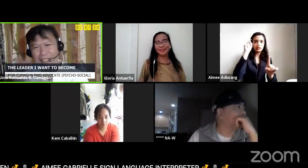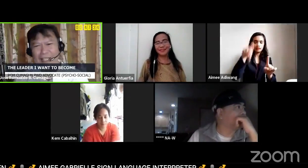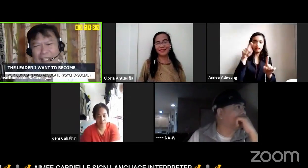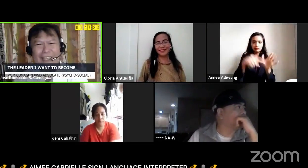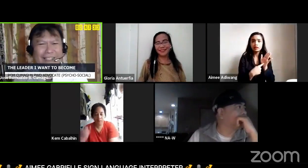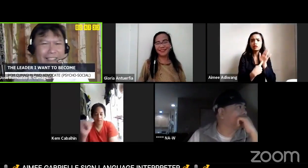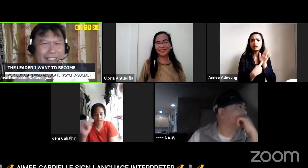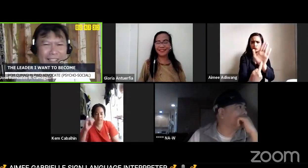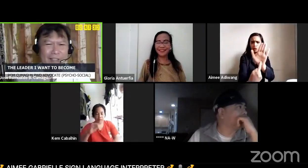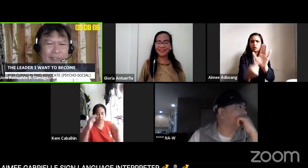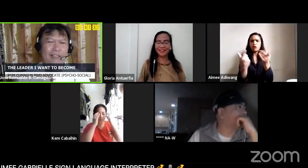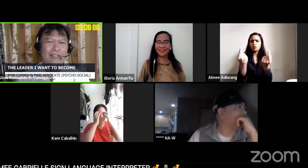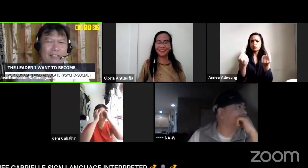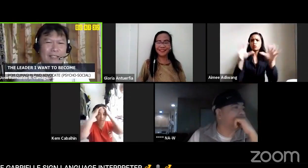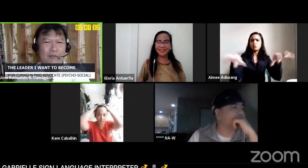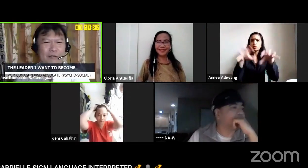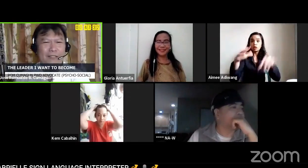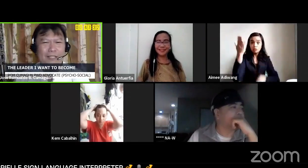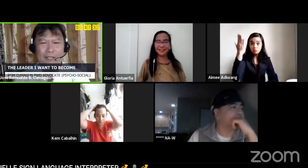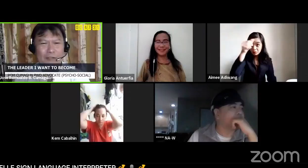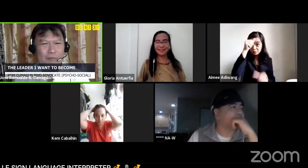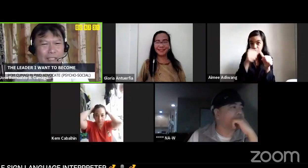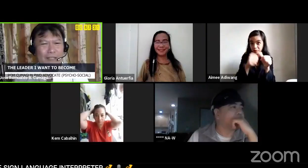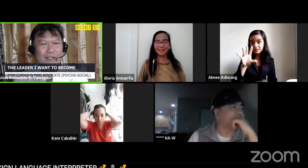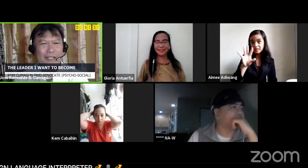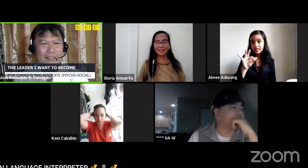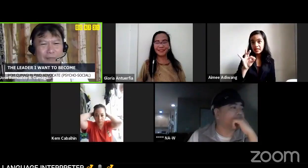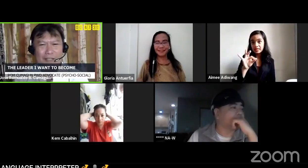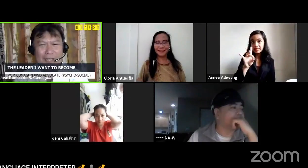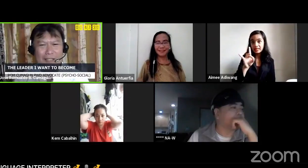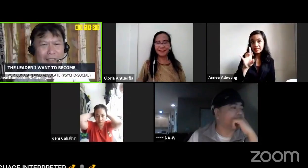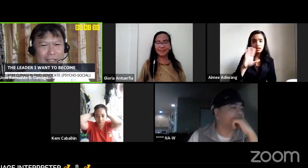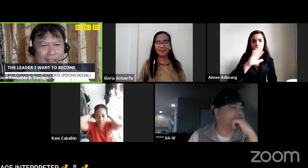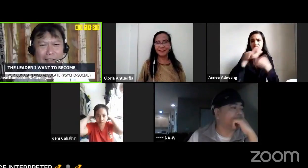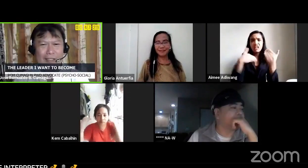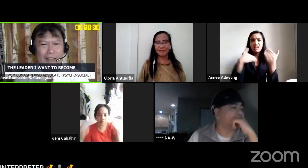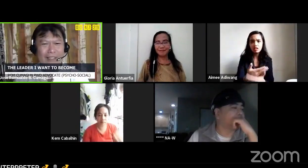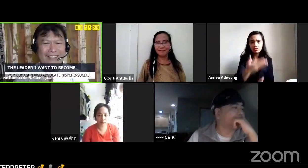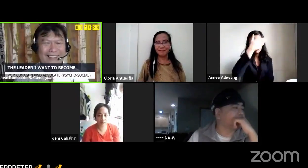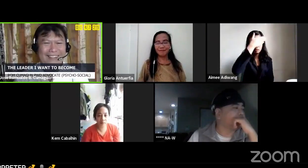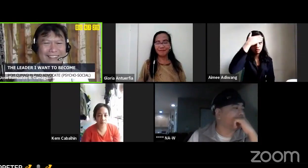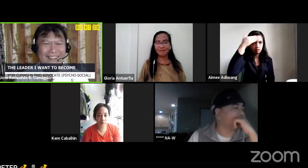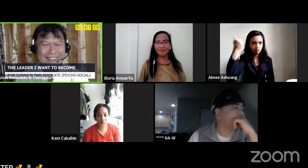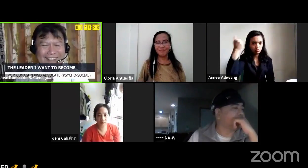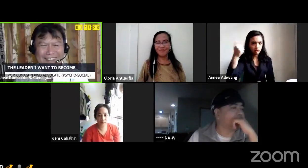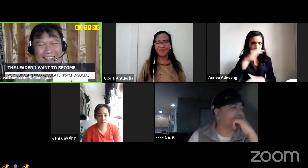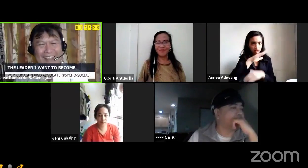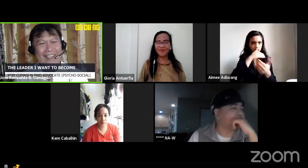world. And in 1986, we, everybody forgot about 1986.